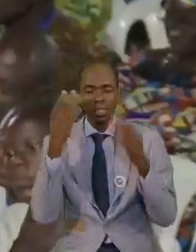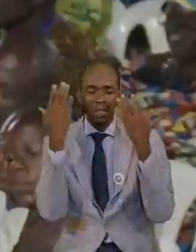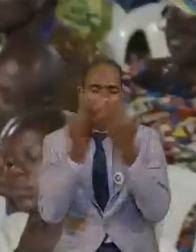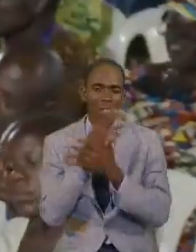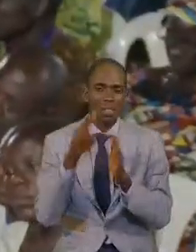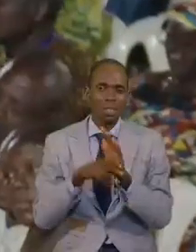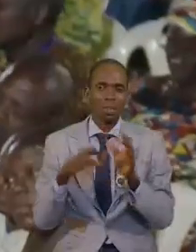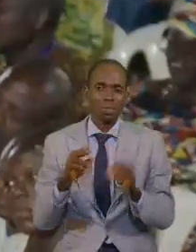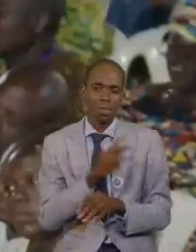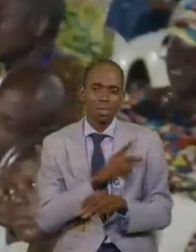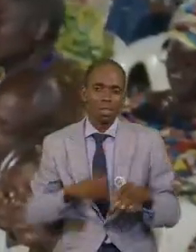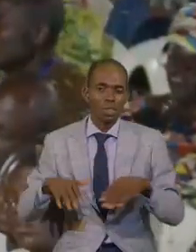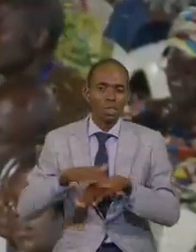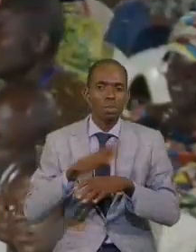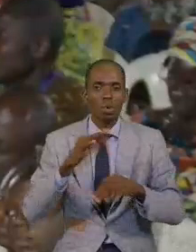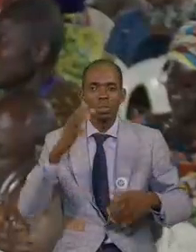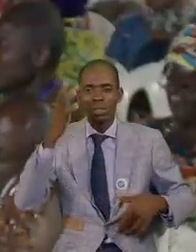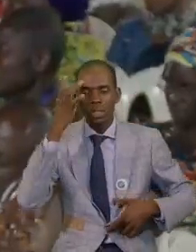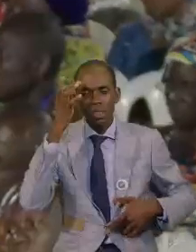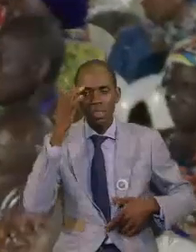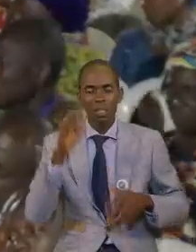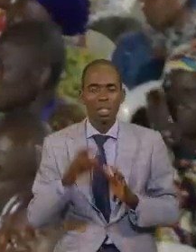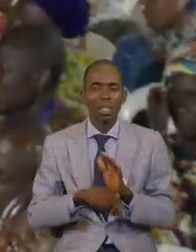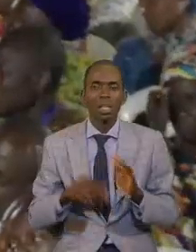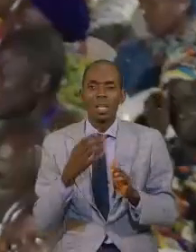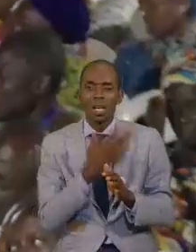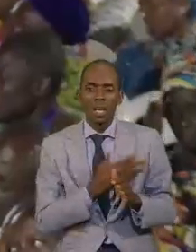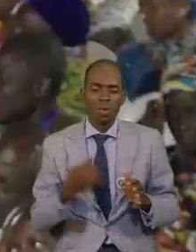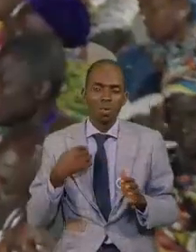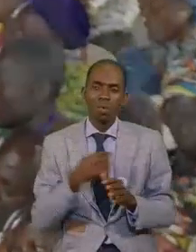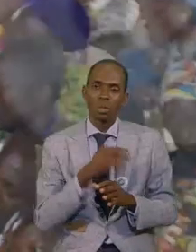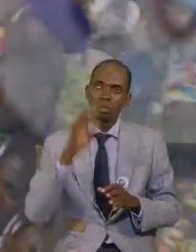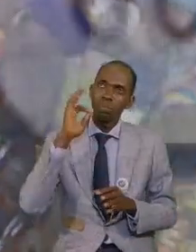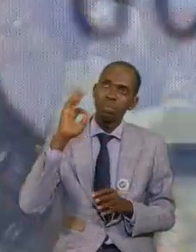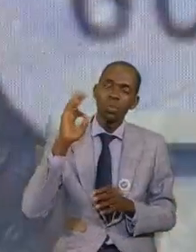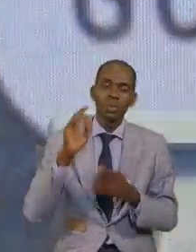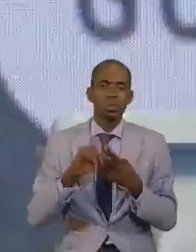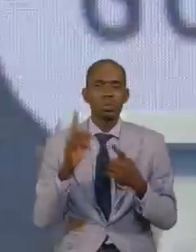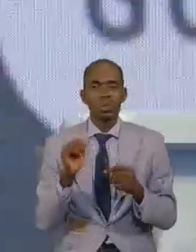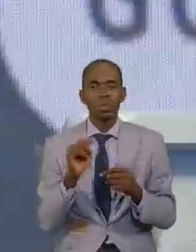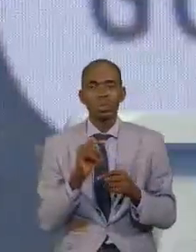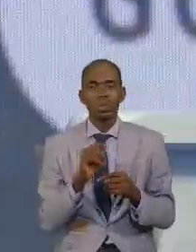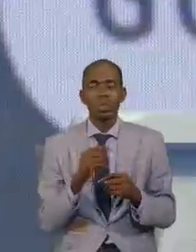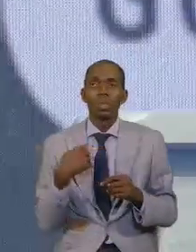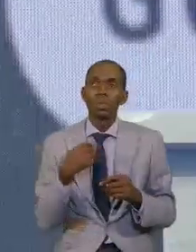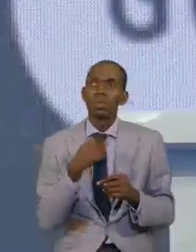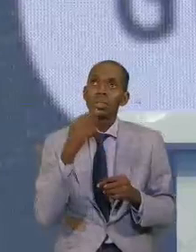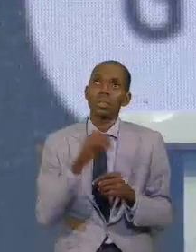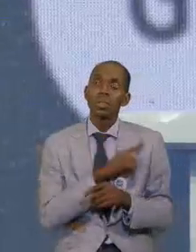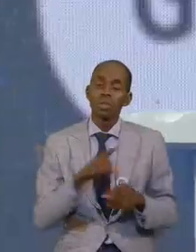sickness. And we pray to the Lord, Lord, I need your